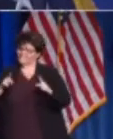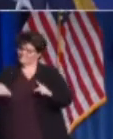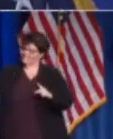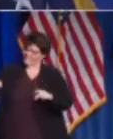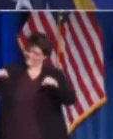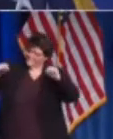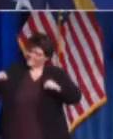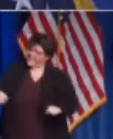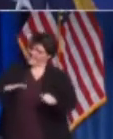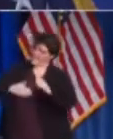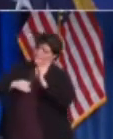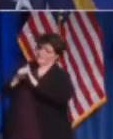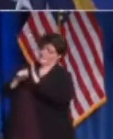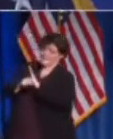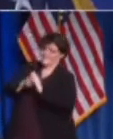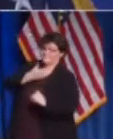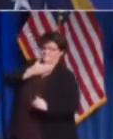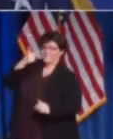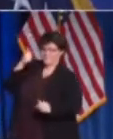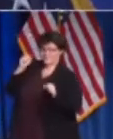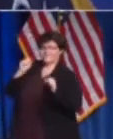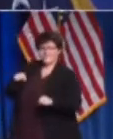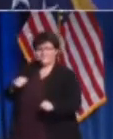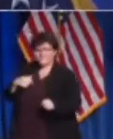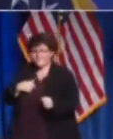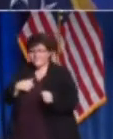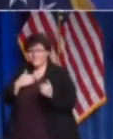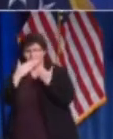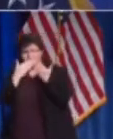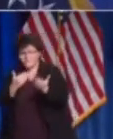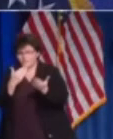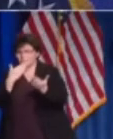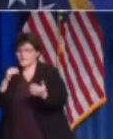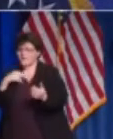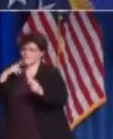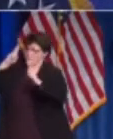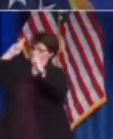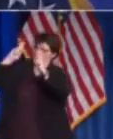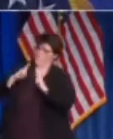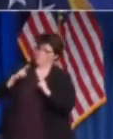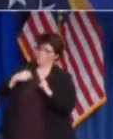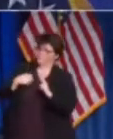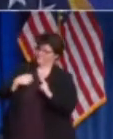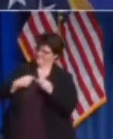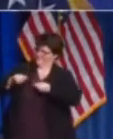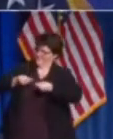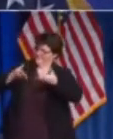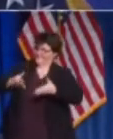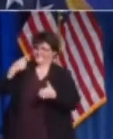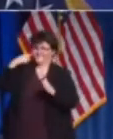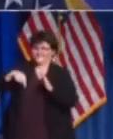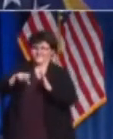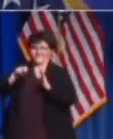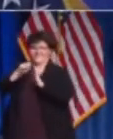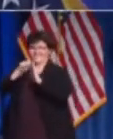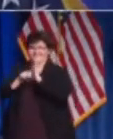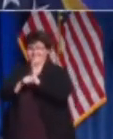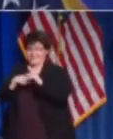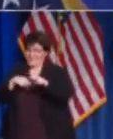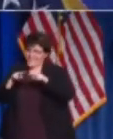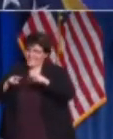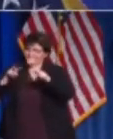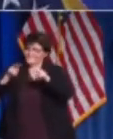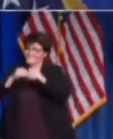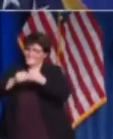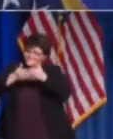I'm truly humbled and honored to be state treasurer, and I look forward to working alongside all of you to continue to make our